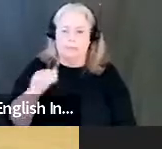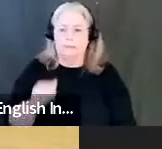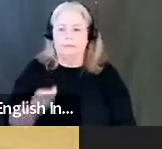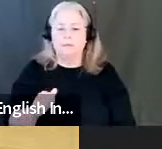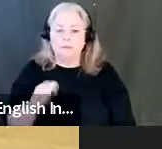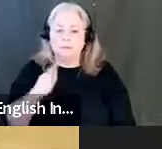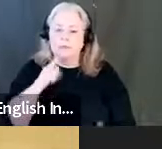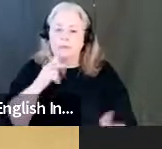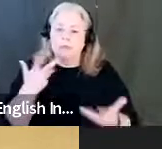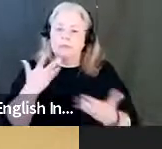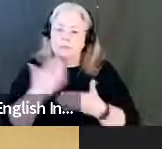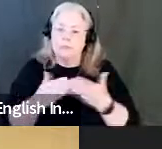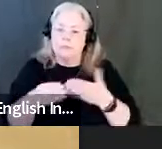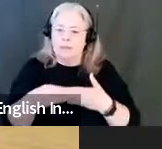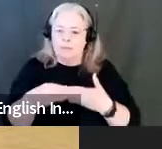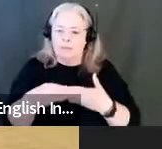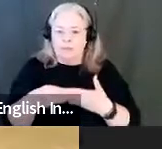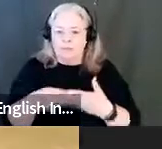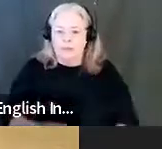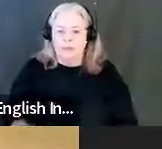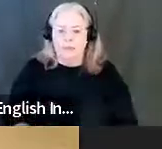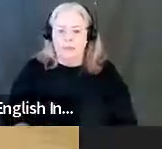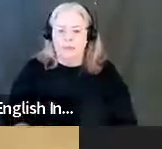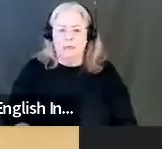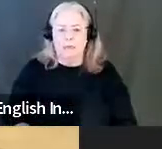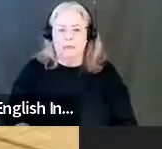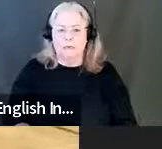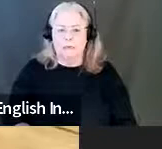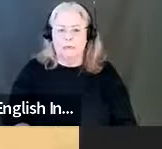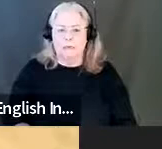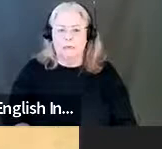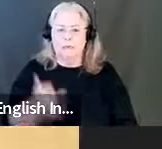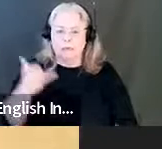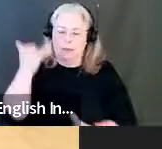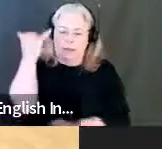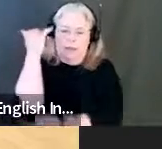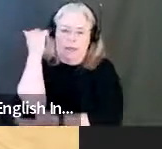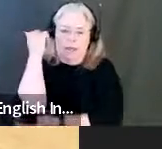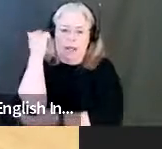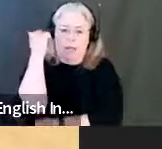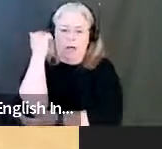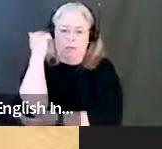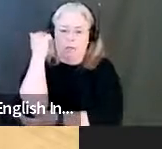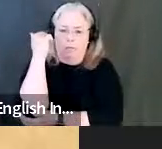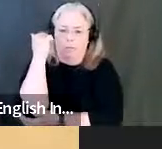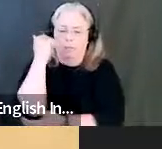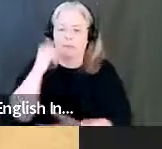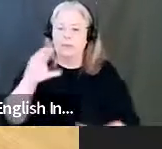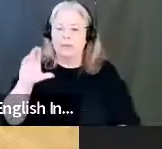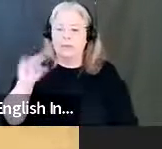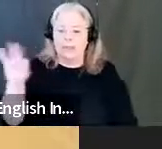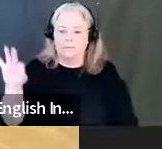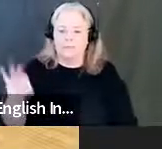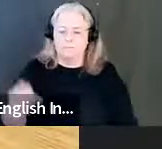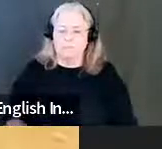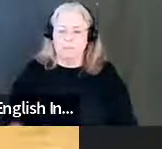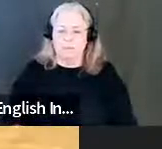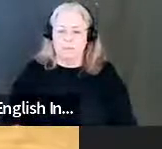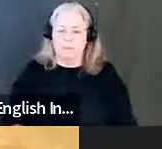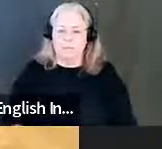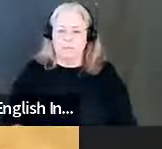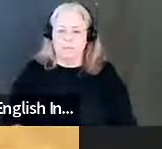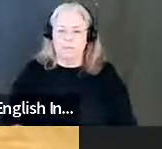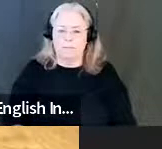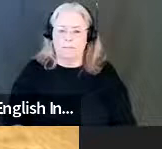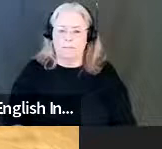you've got some flexibility there. Now I want to put an elbow cup on the bottom so that a place for the elbow